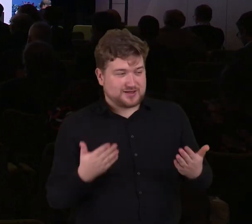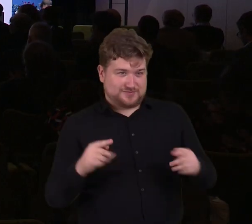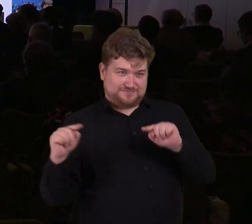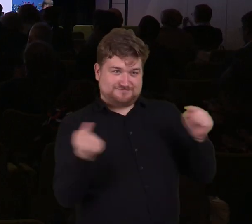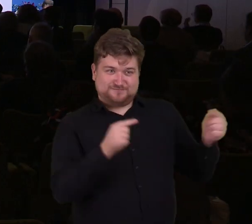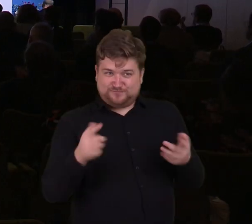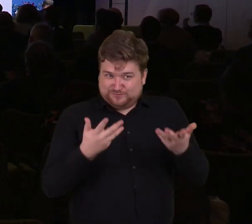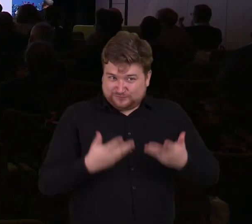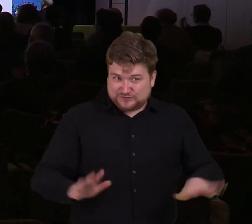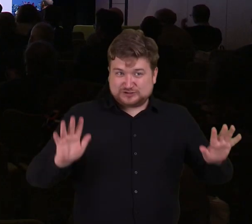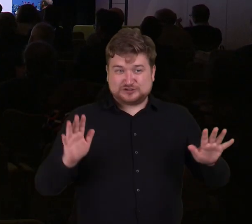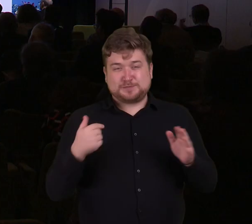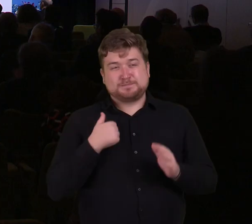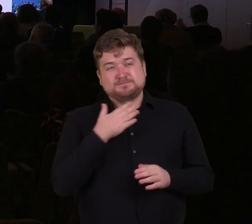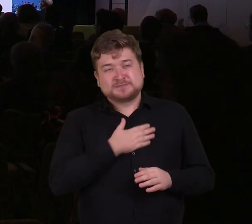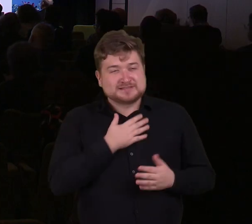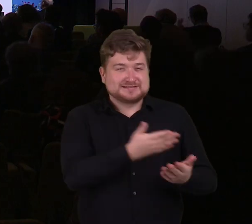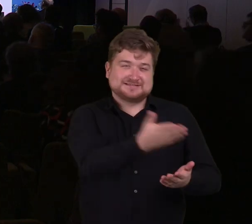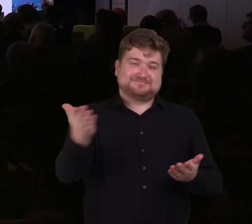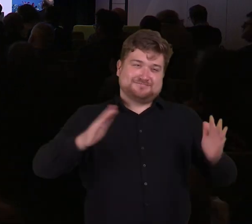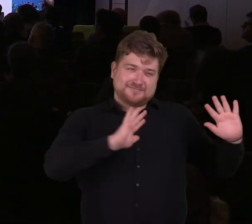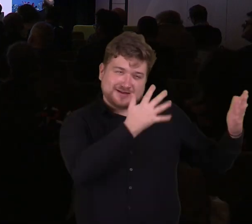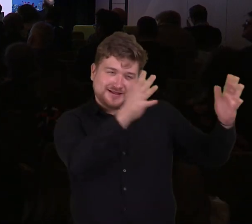They do the great job.